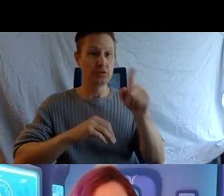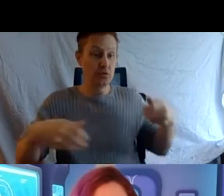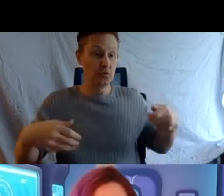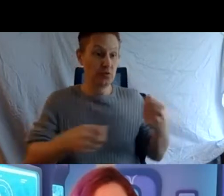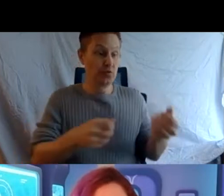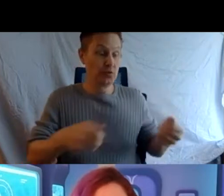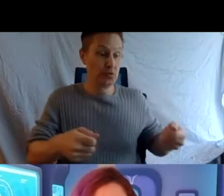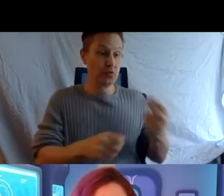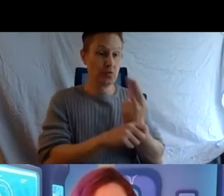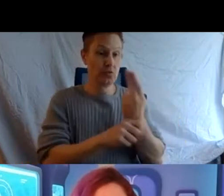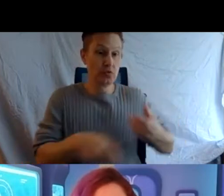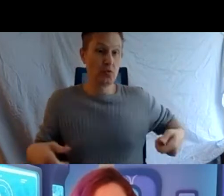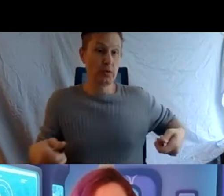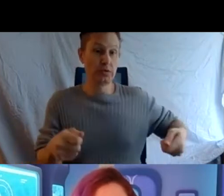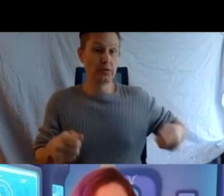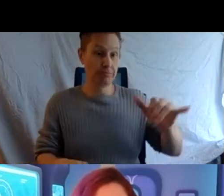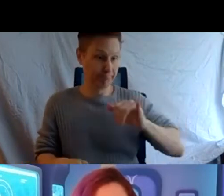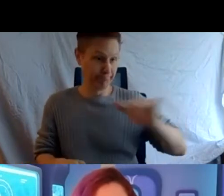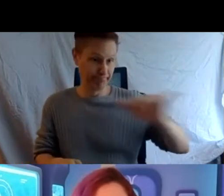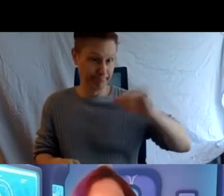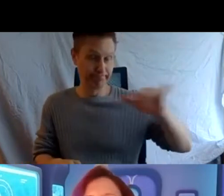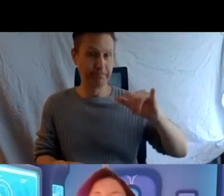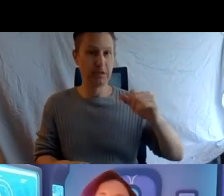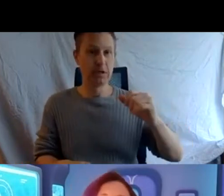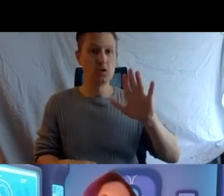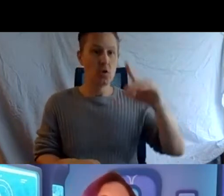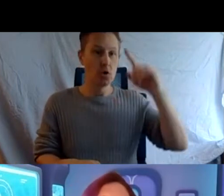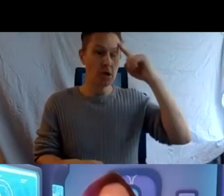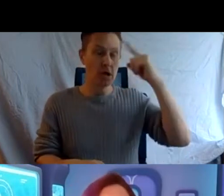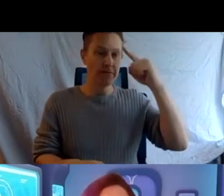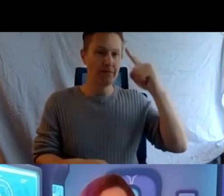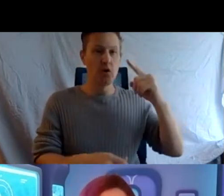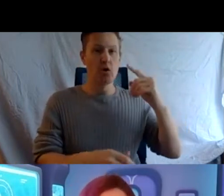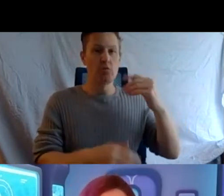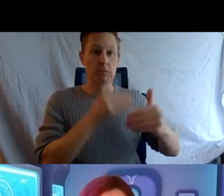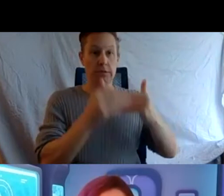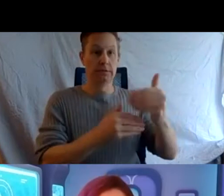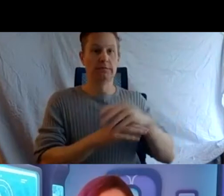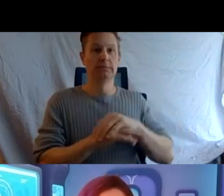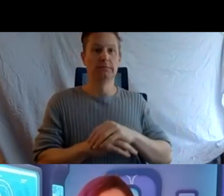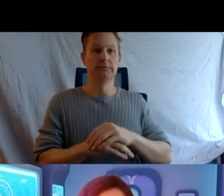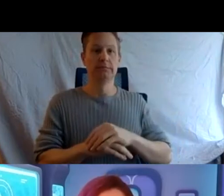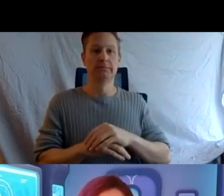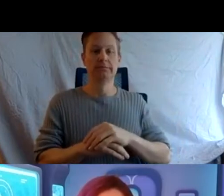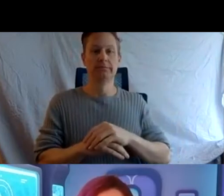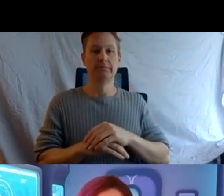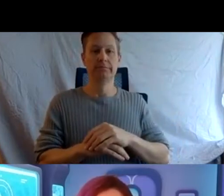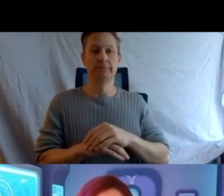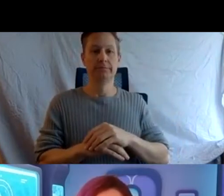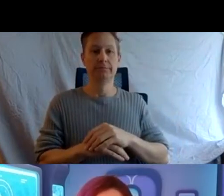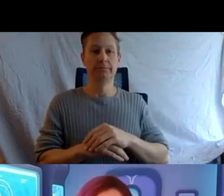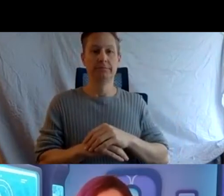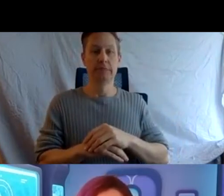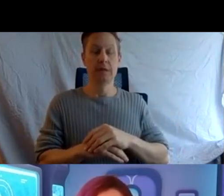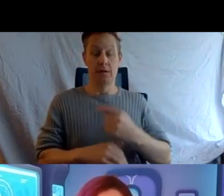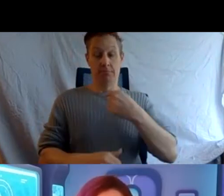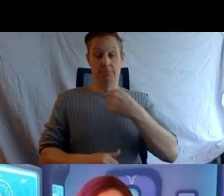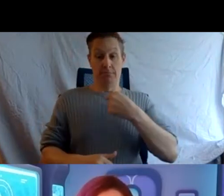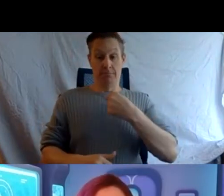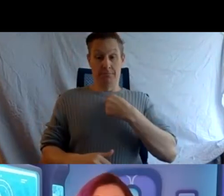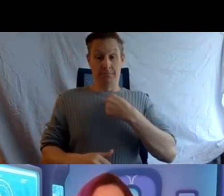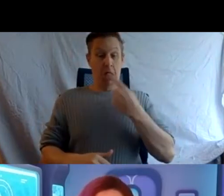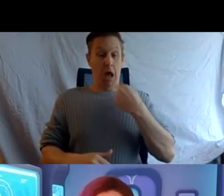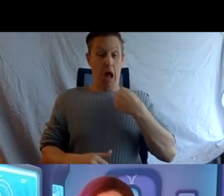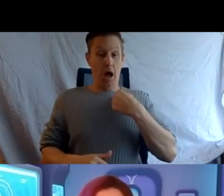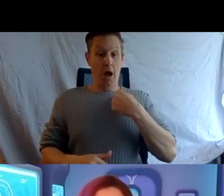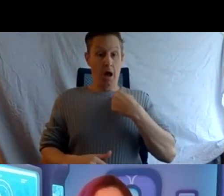love to hear your thoughts on that process. Yeah, I actually was the person who helped them design the wheelchair, so that